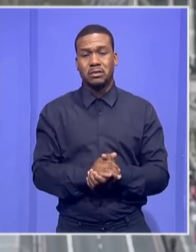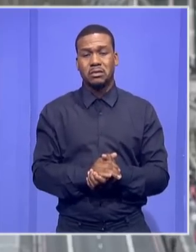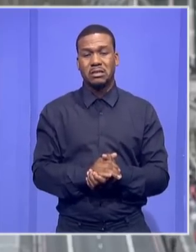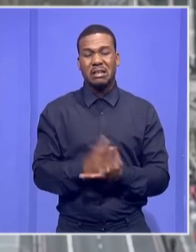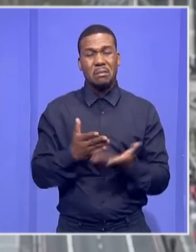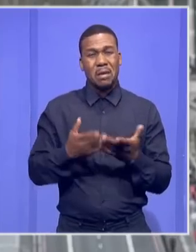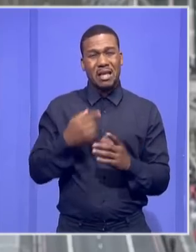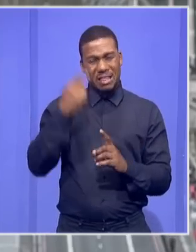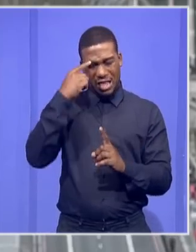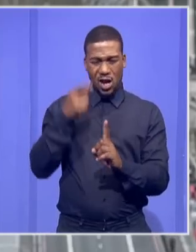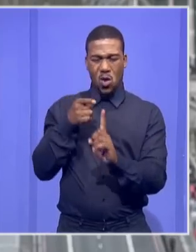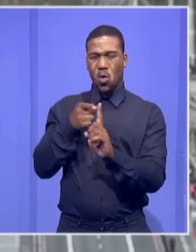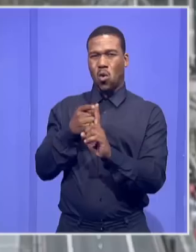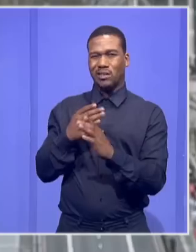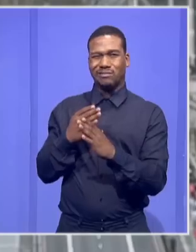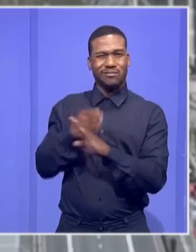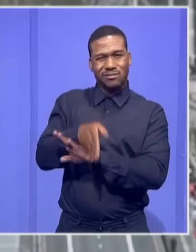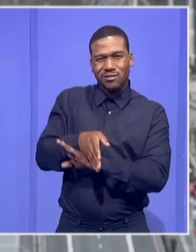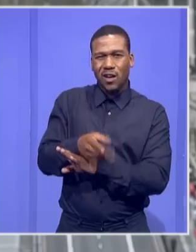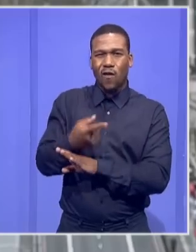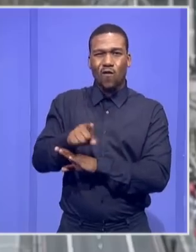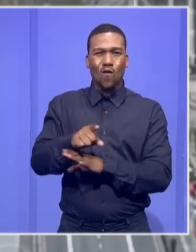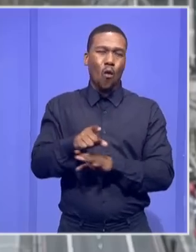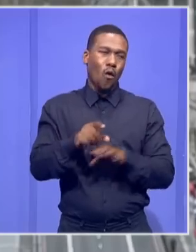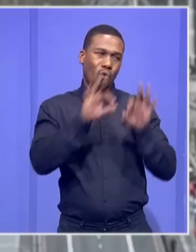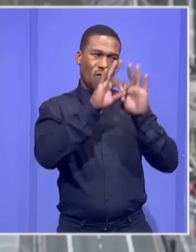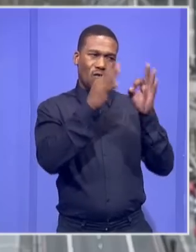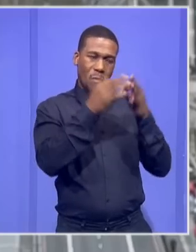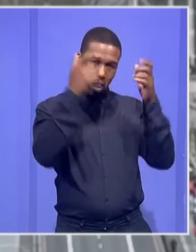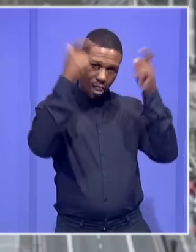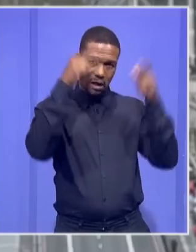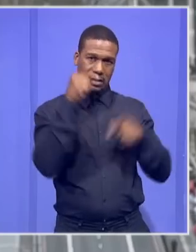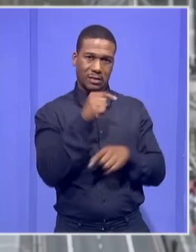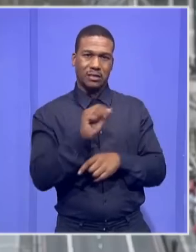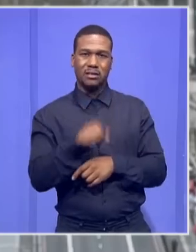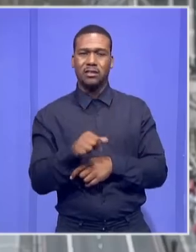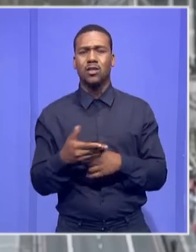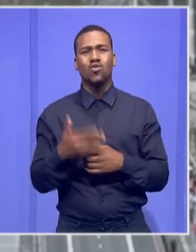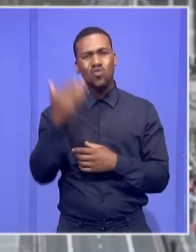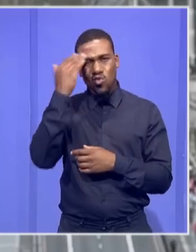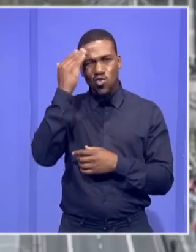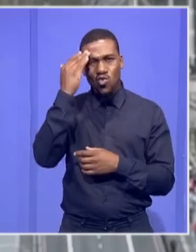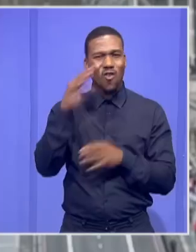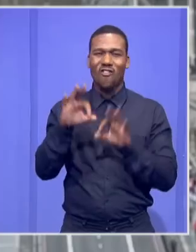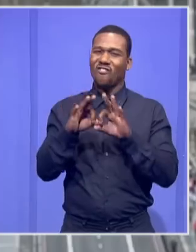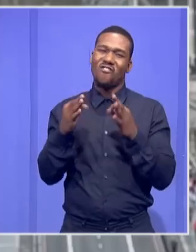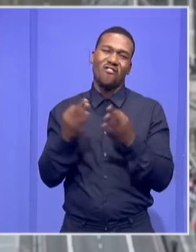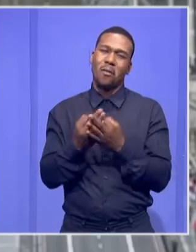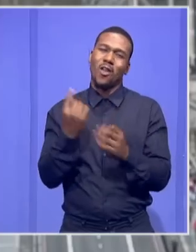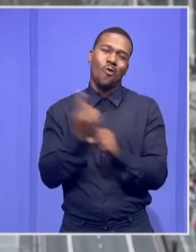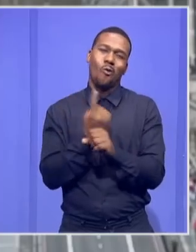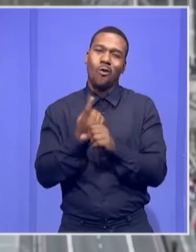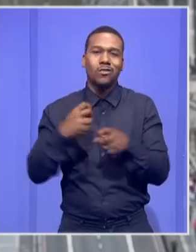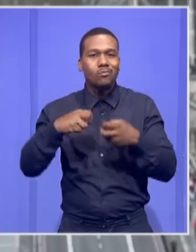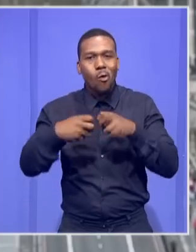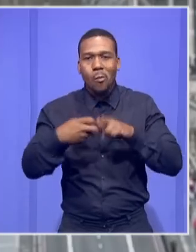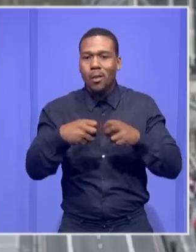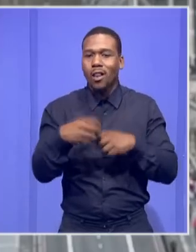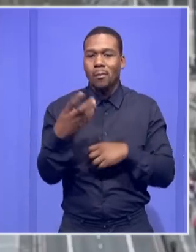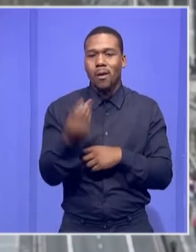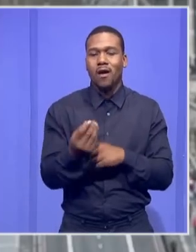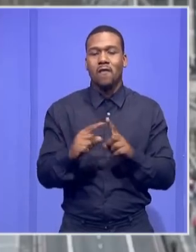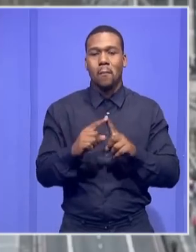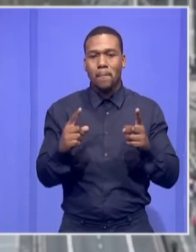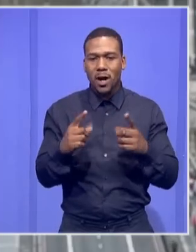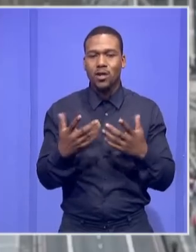family. Something, you know, all of us have issues with our family at one time or other, but of course, most of us don't